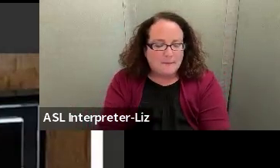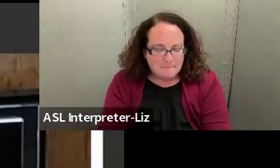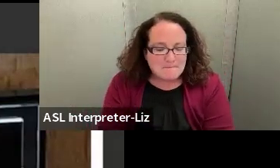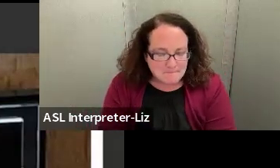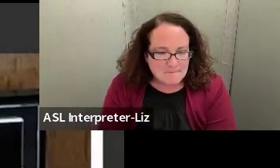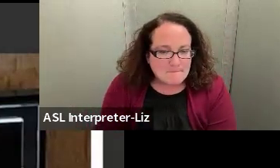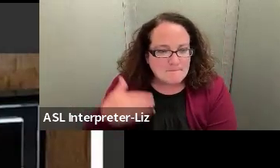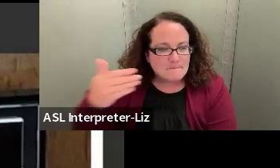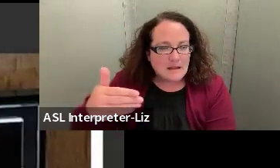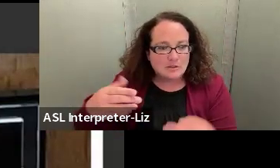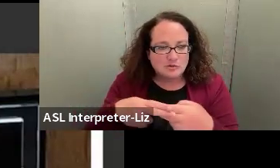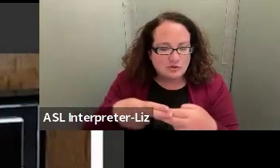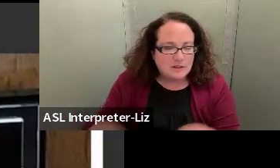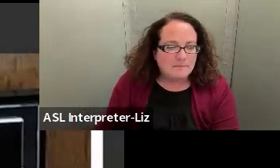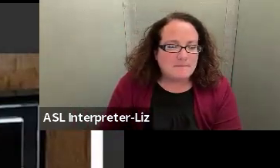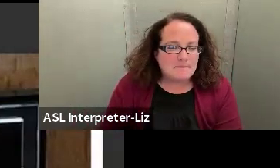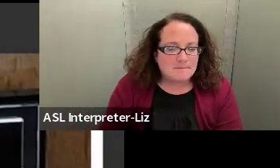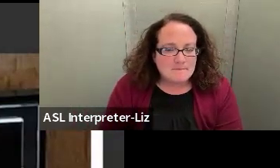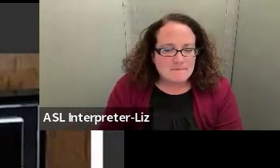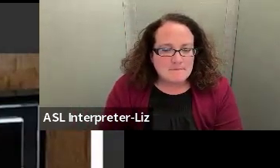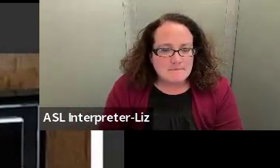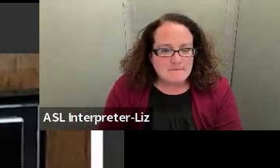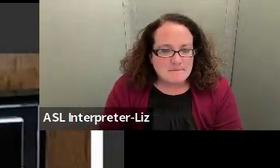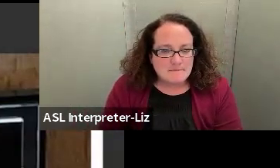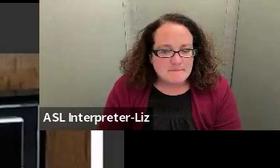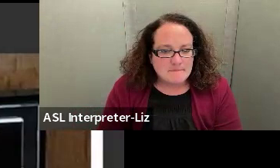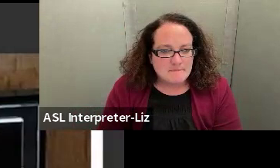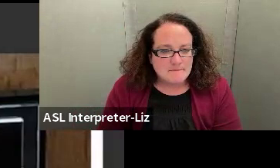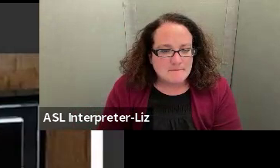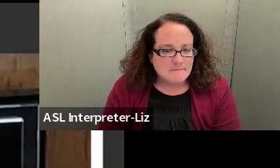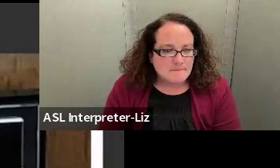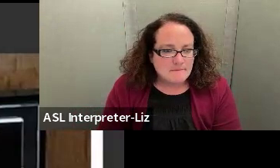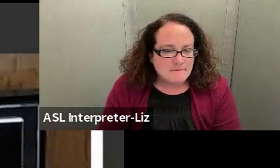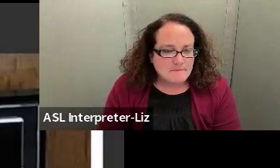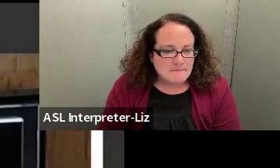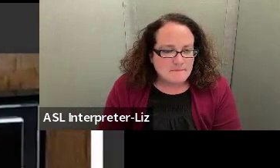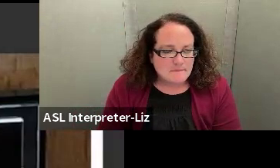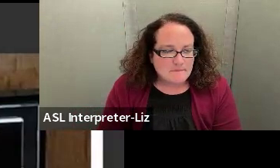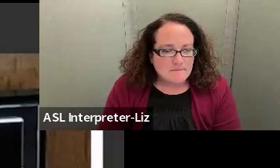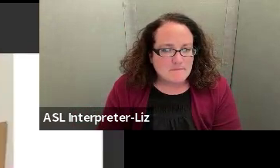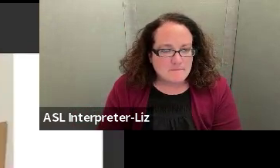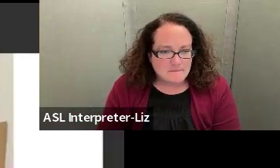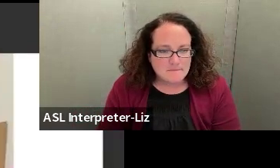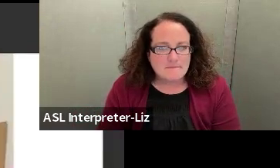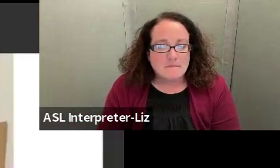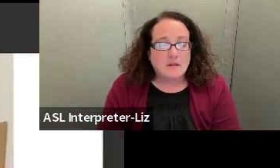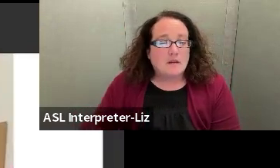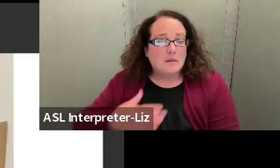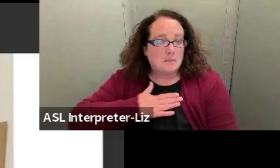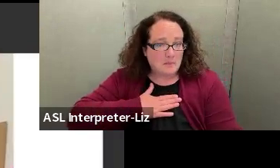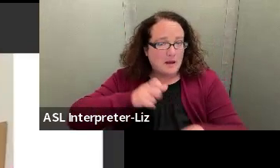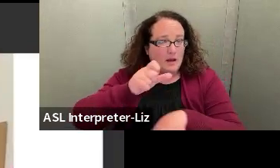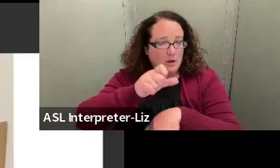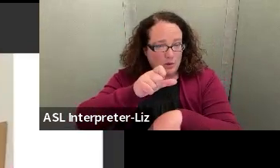Advance the next screen. I need to stop reaching for it. So besides my work in the